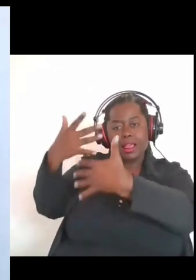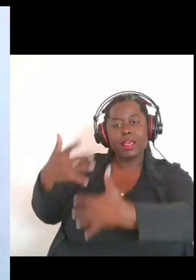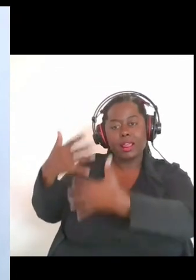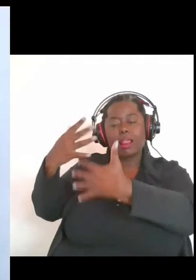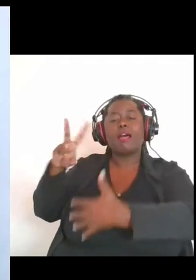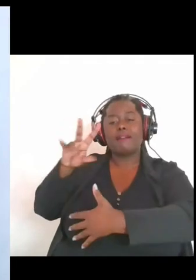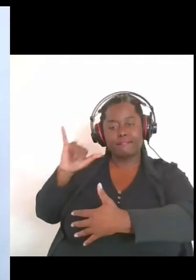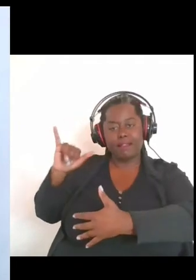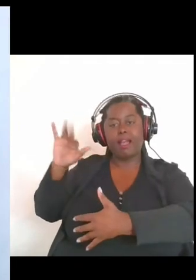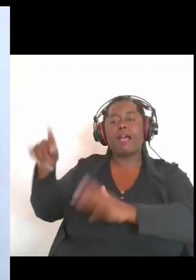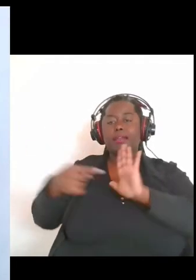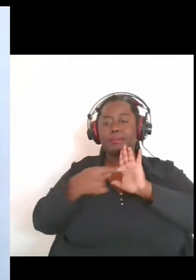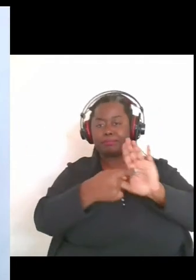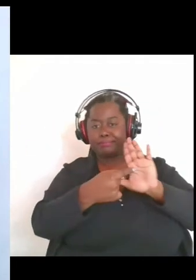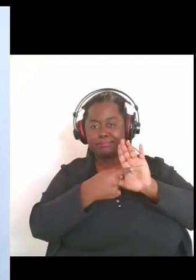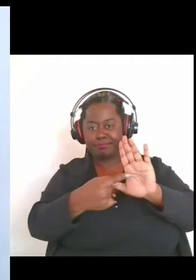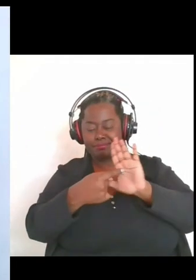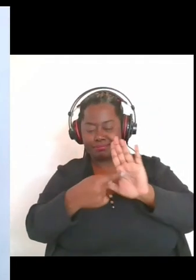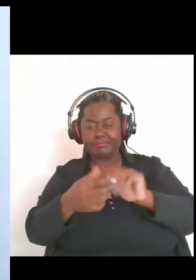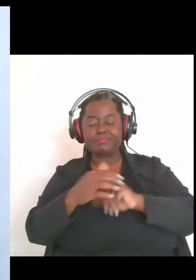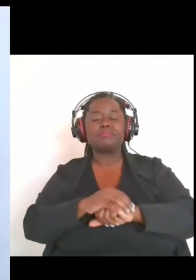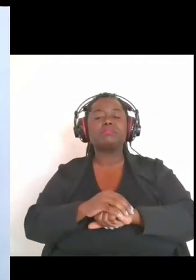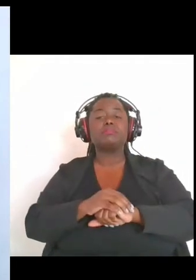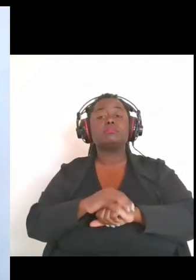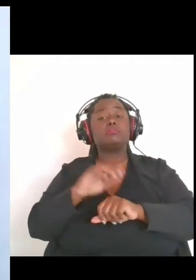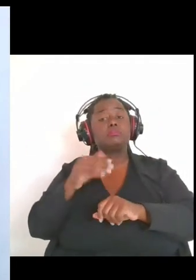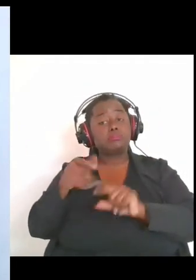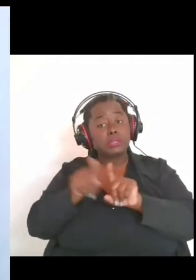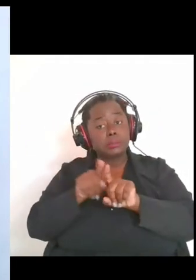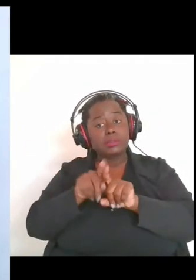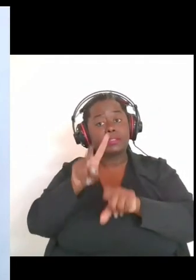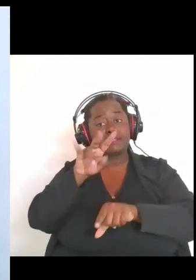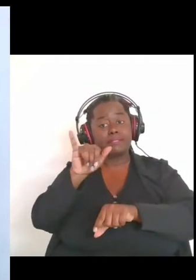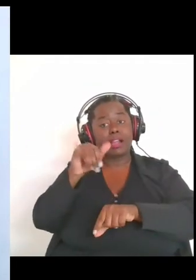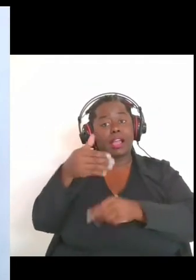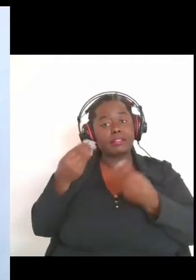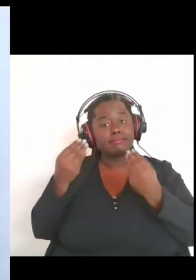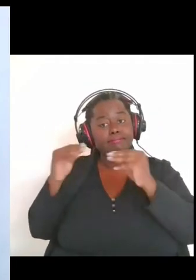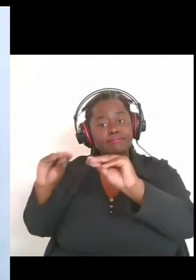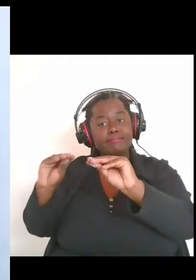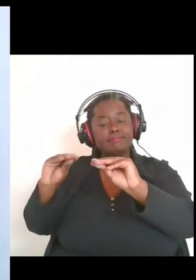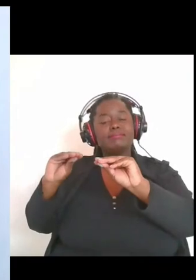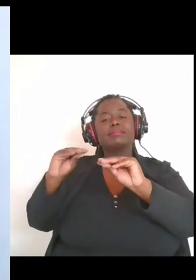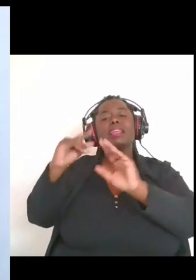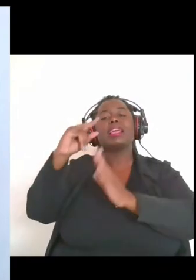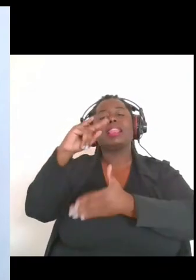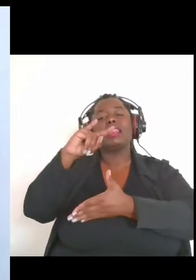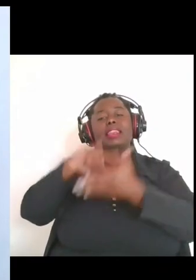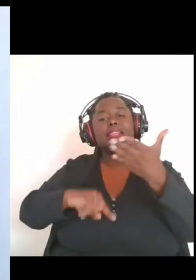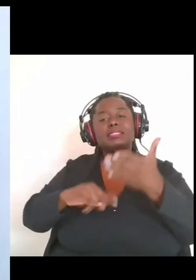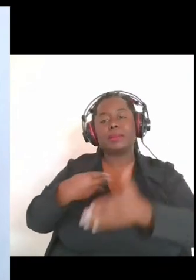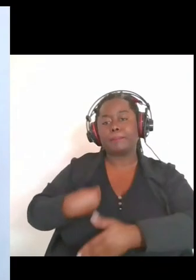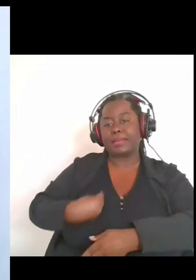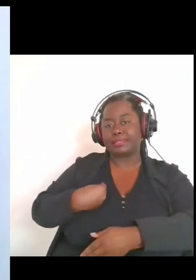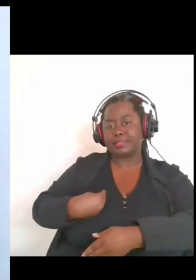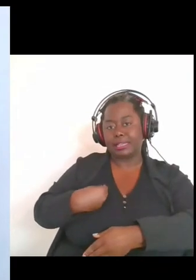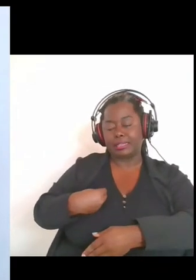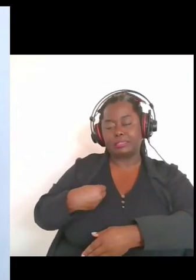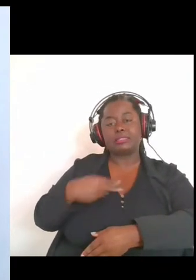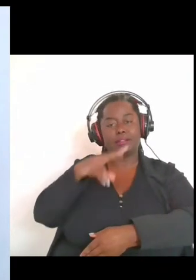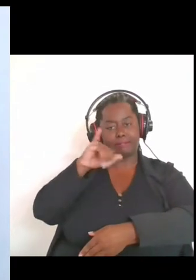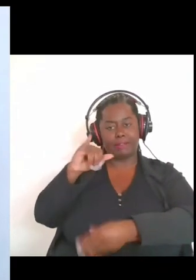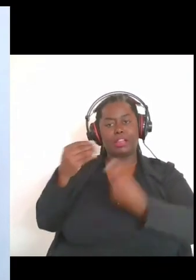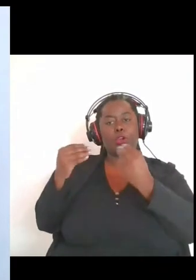on we're going to send them to our guests we'll also going to put on the chat the